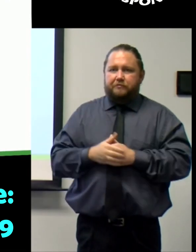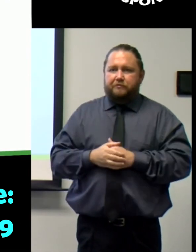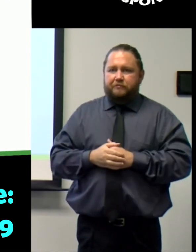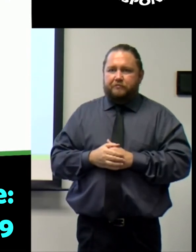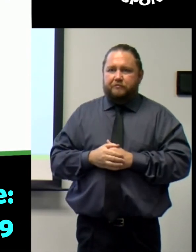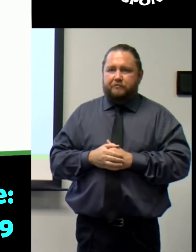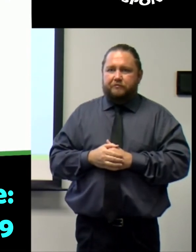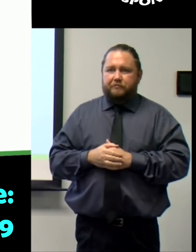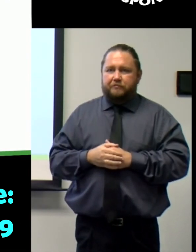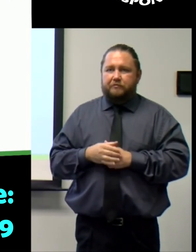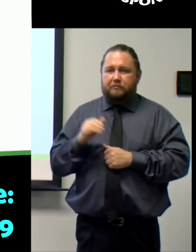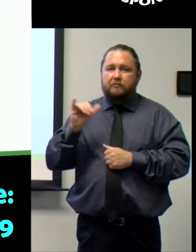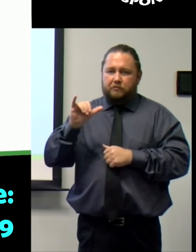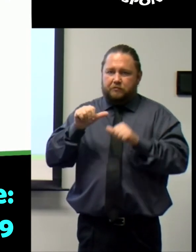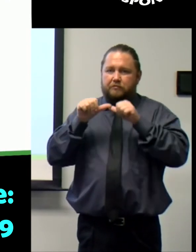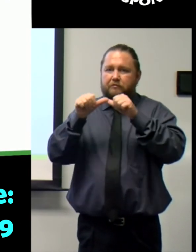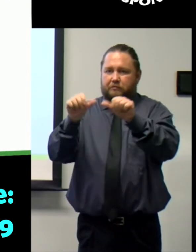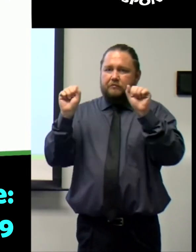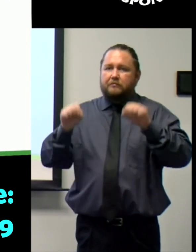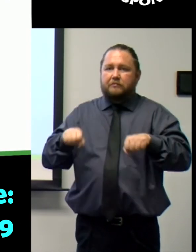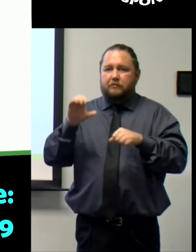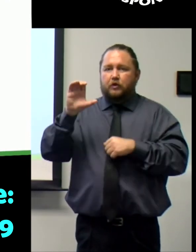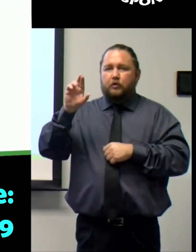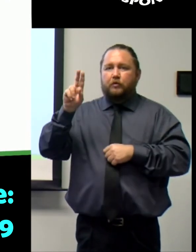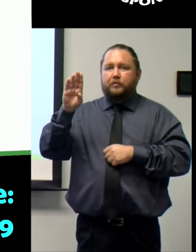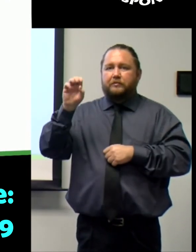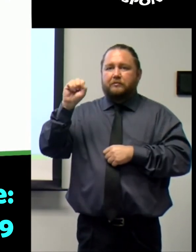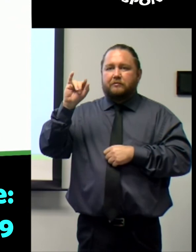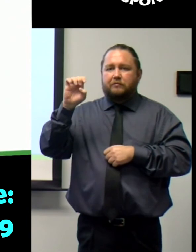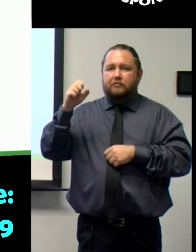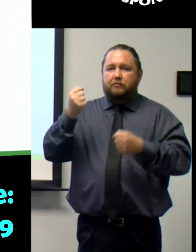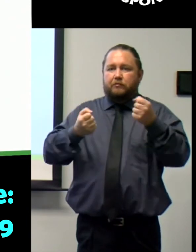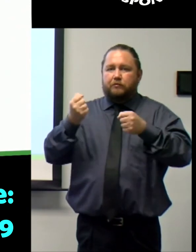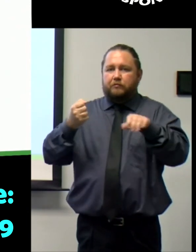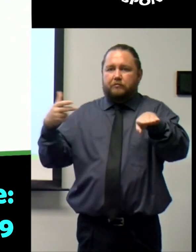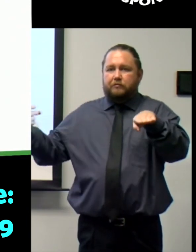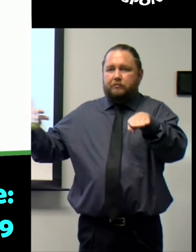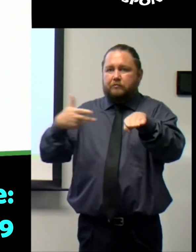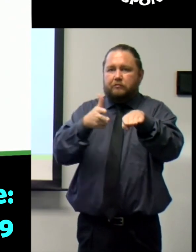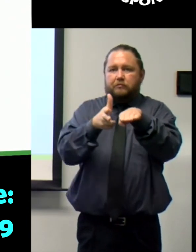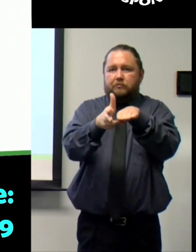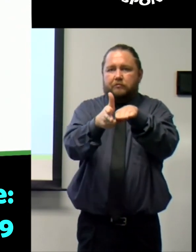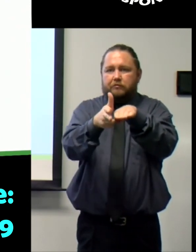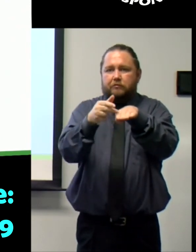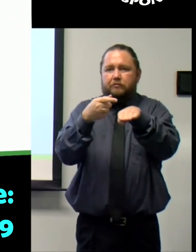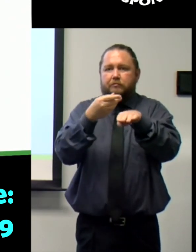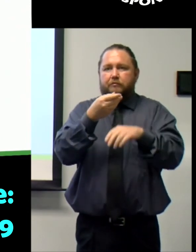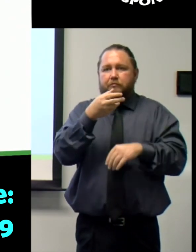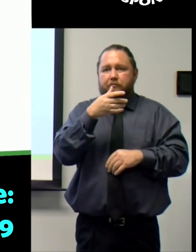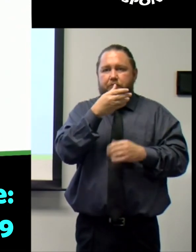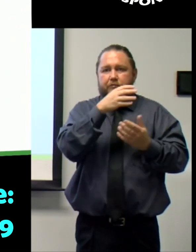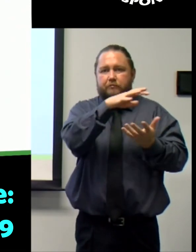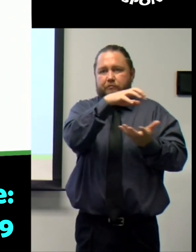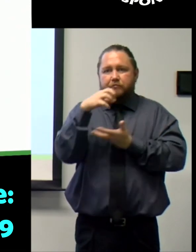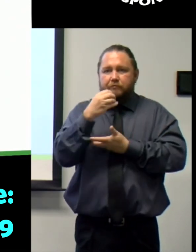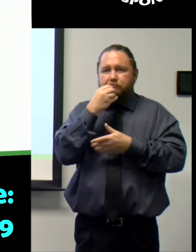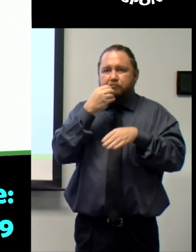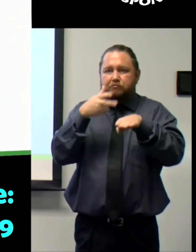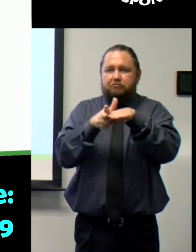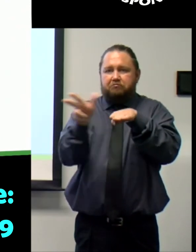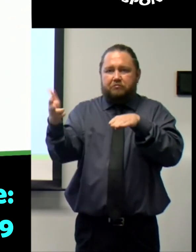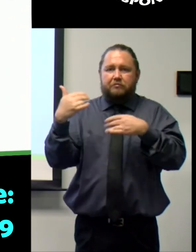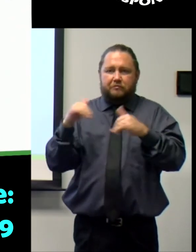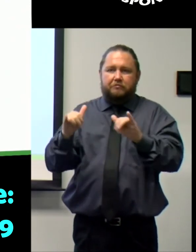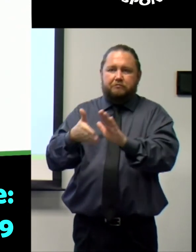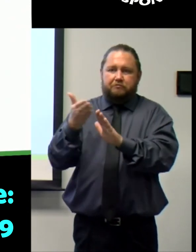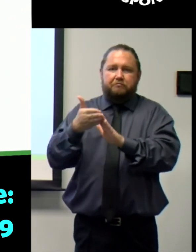limit and short-term parking right on Main Street, but we have configured things to make the downtown